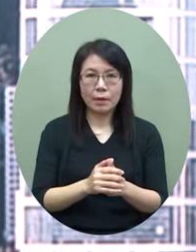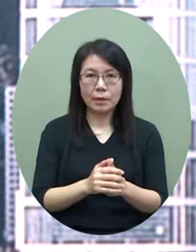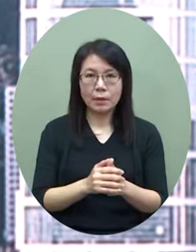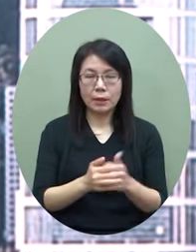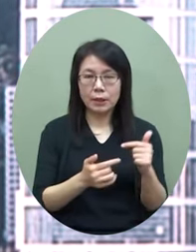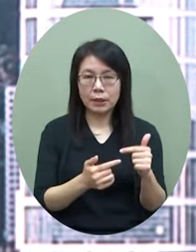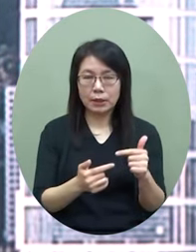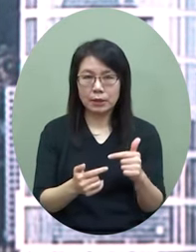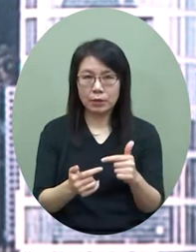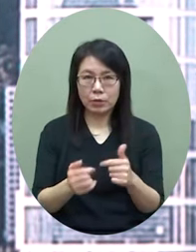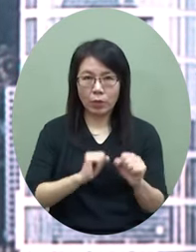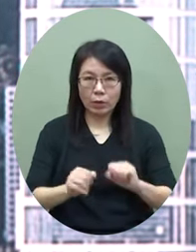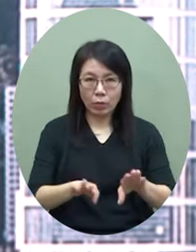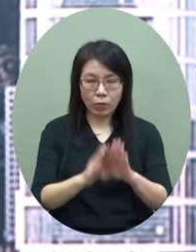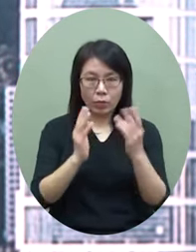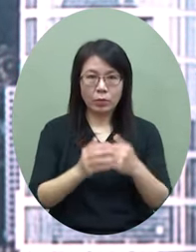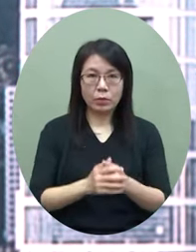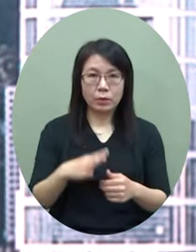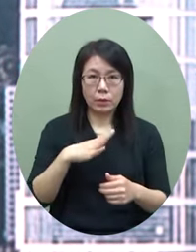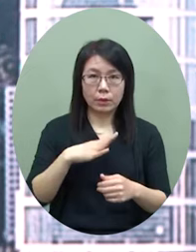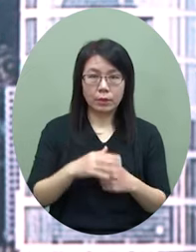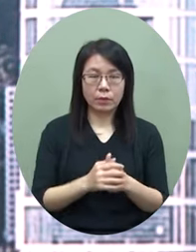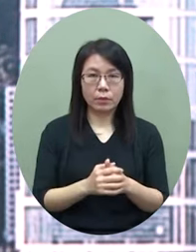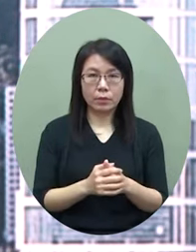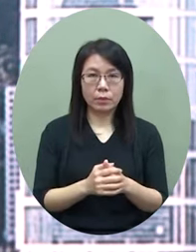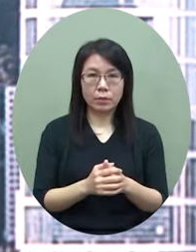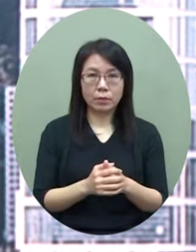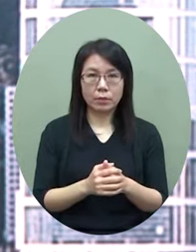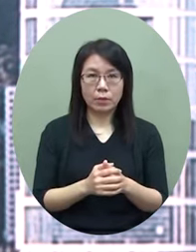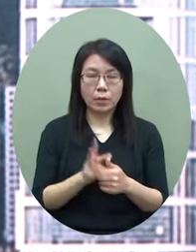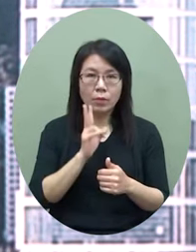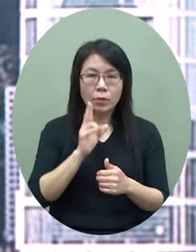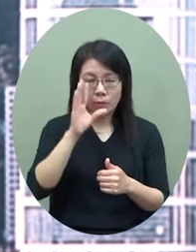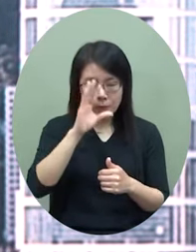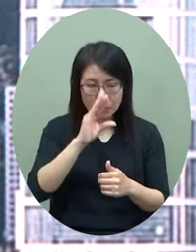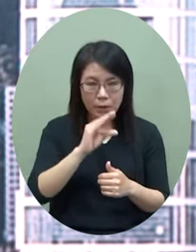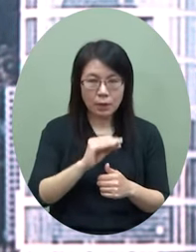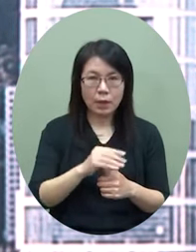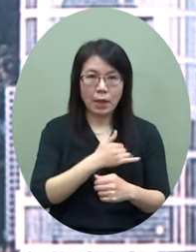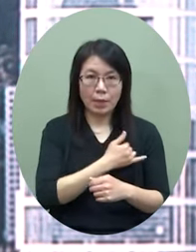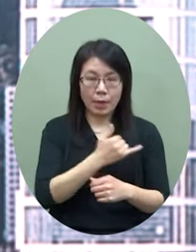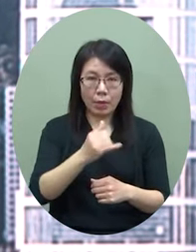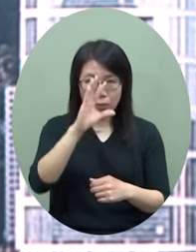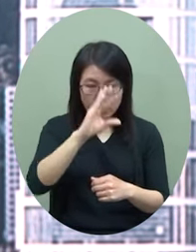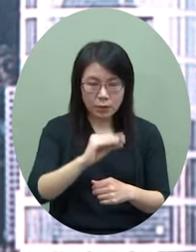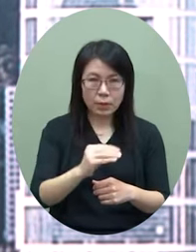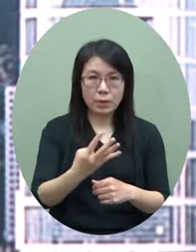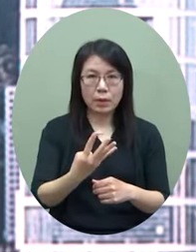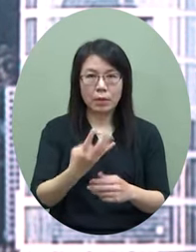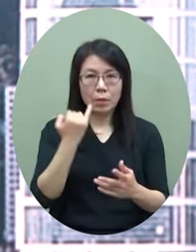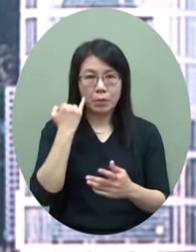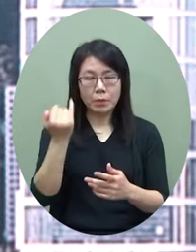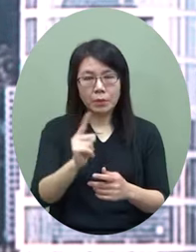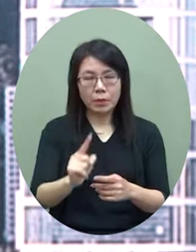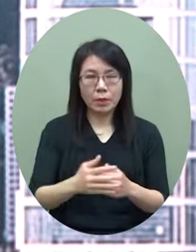case it should be 4am on Saturdaybut unfortunately somehowthere was quite